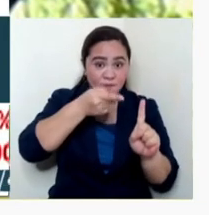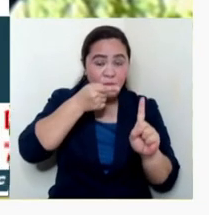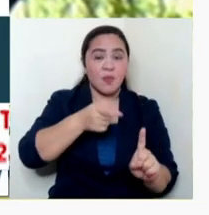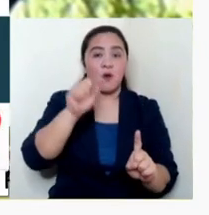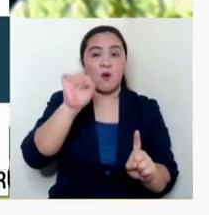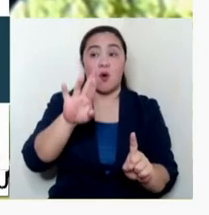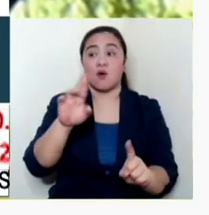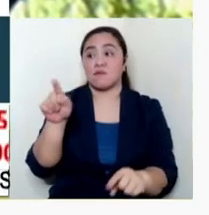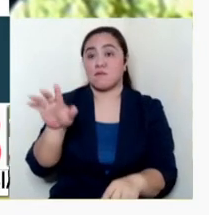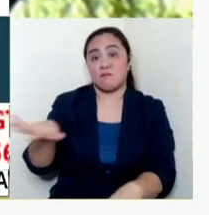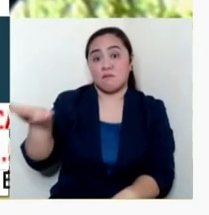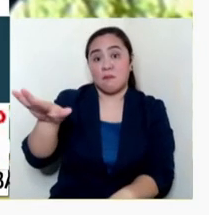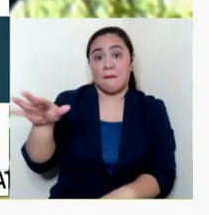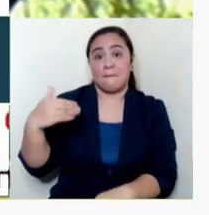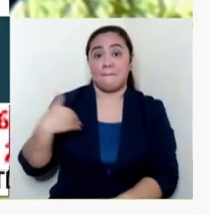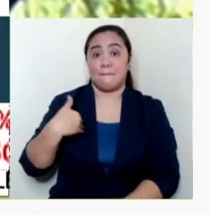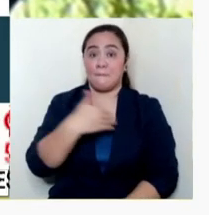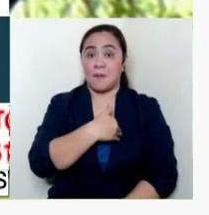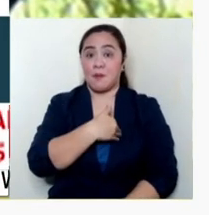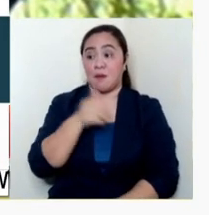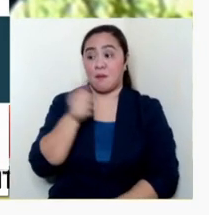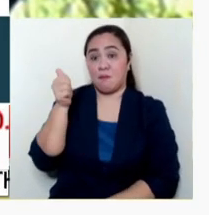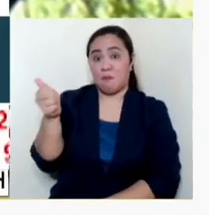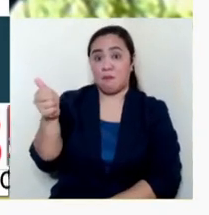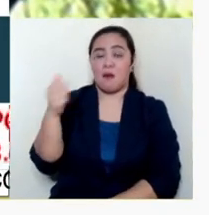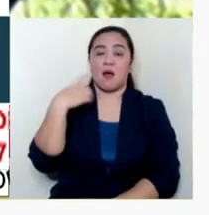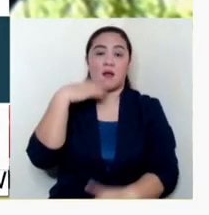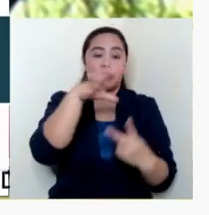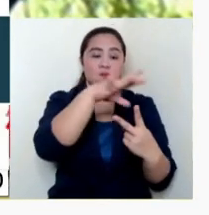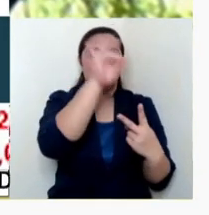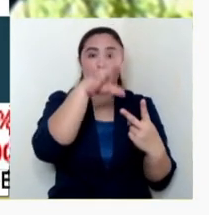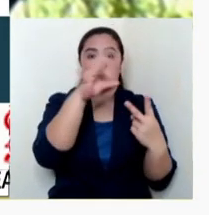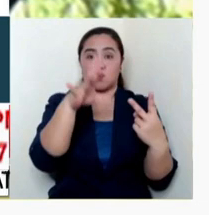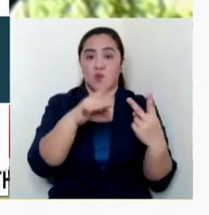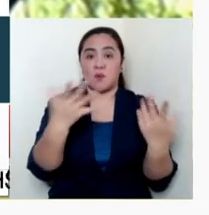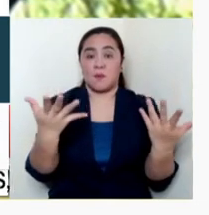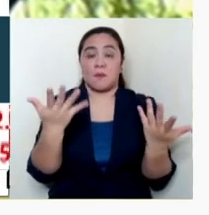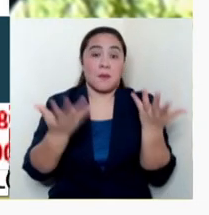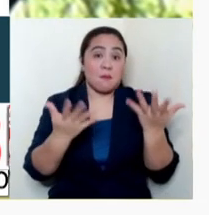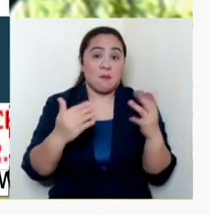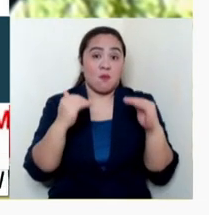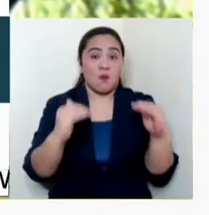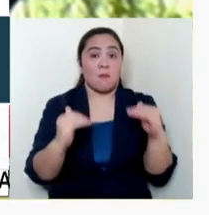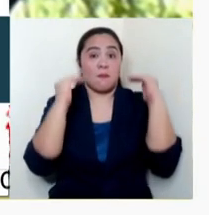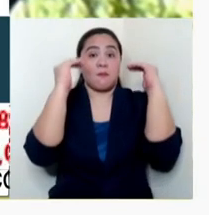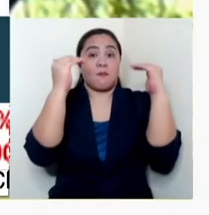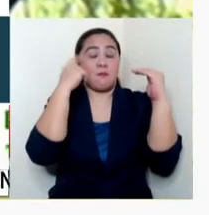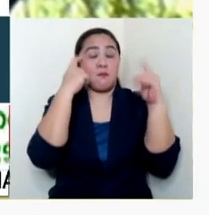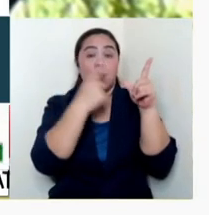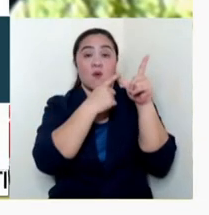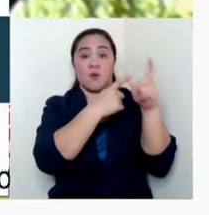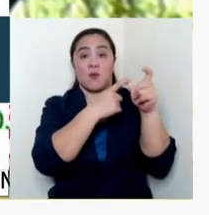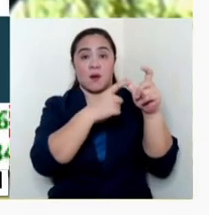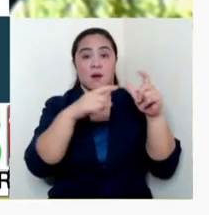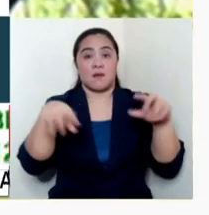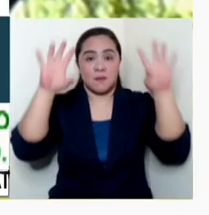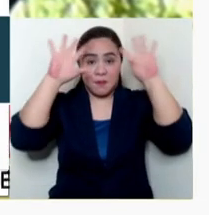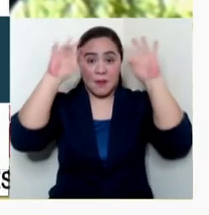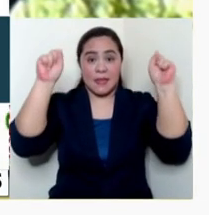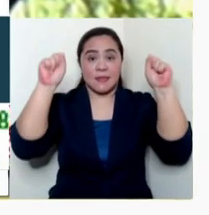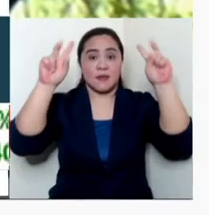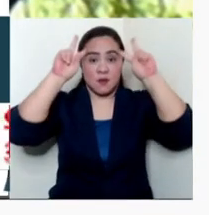choose whom to support, given that there is no NPC presidential candidate, although there is an NPC vice presidential